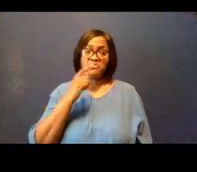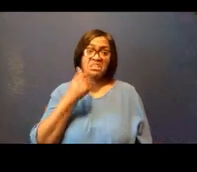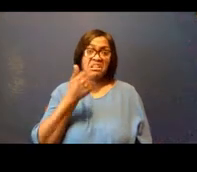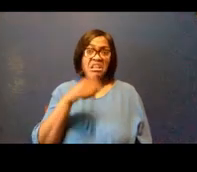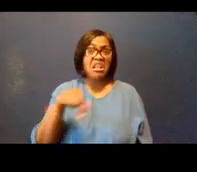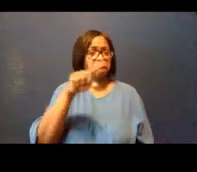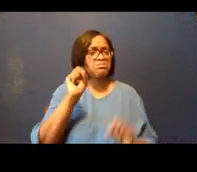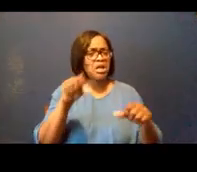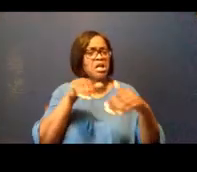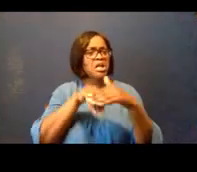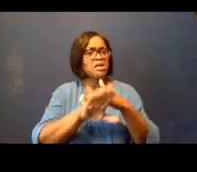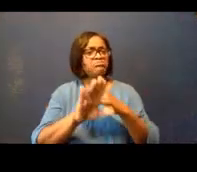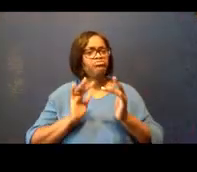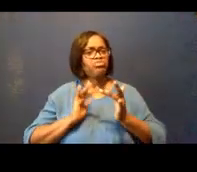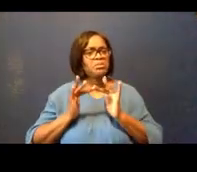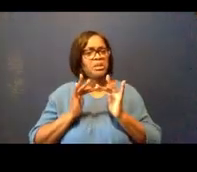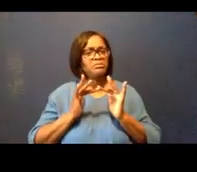On